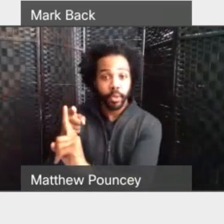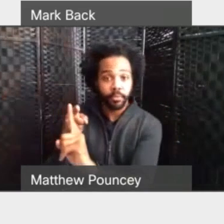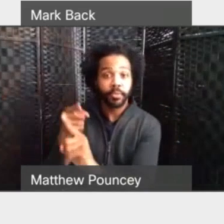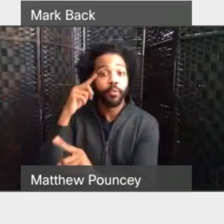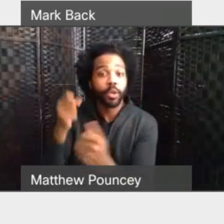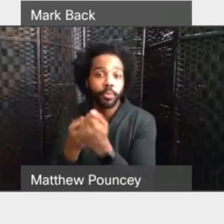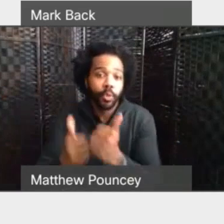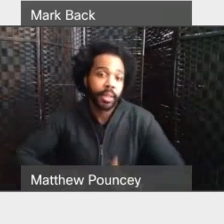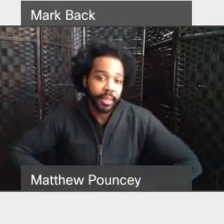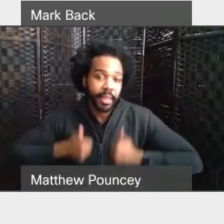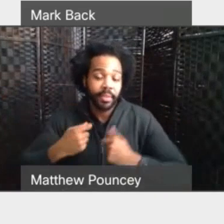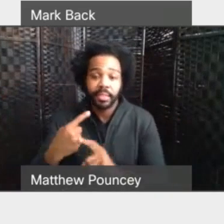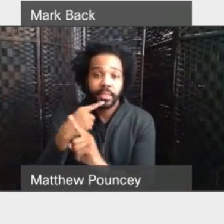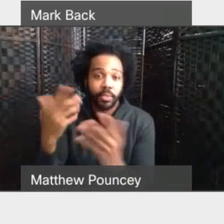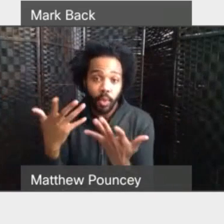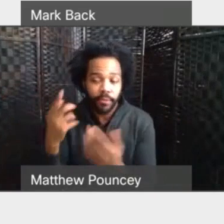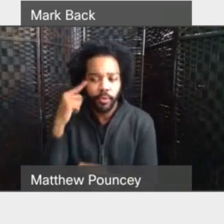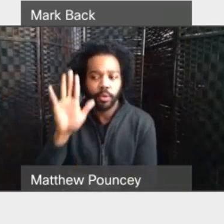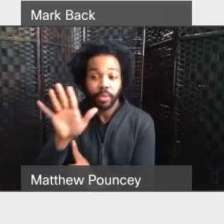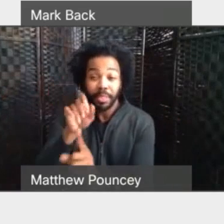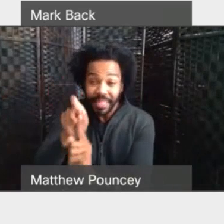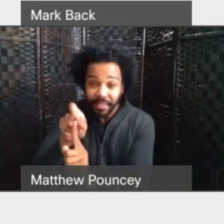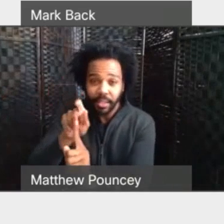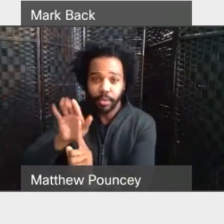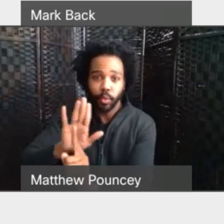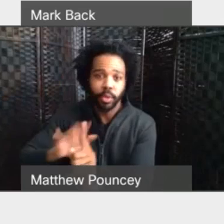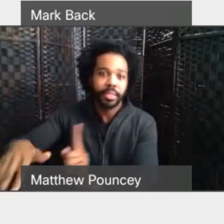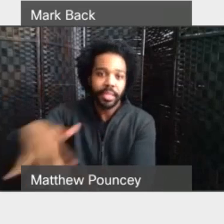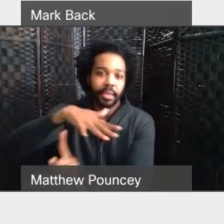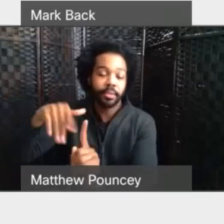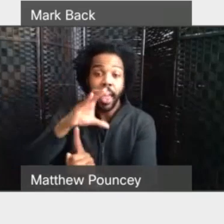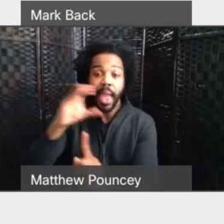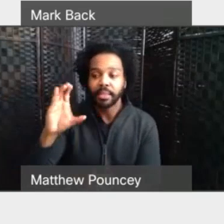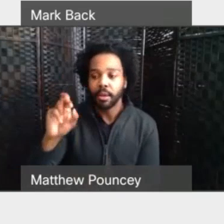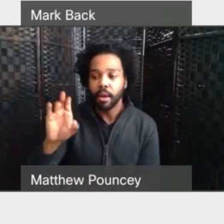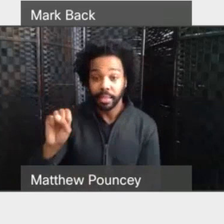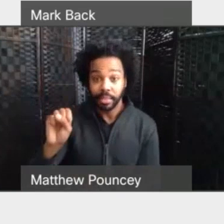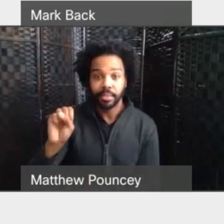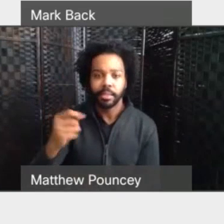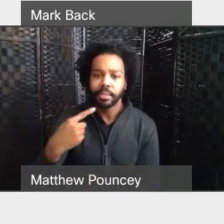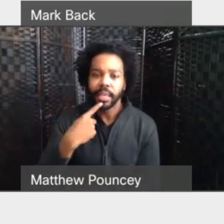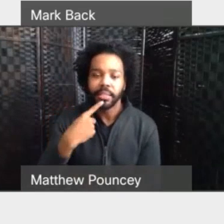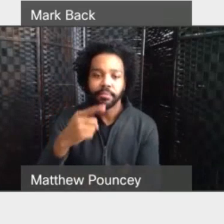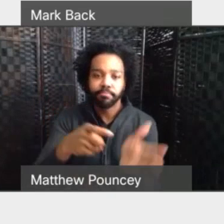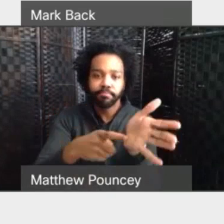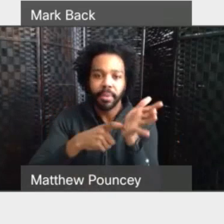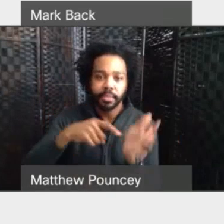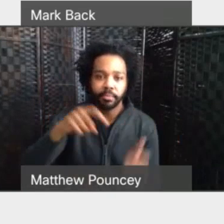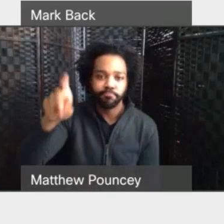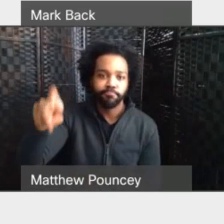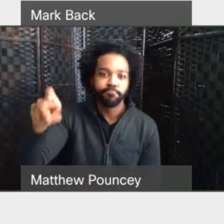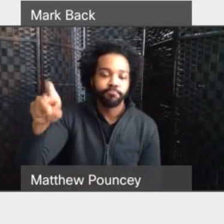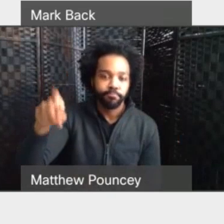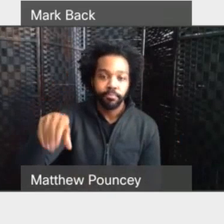the guidance that's for your specific setting and for CRFs outlines that it is mandated. So